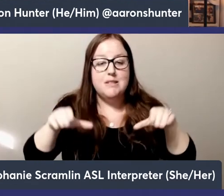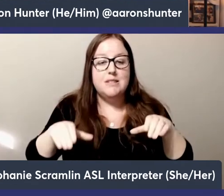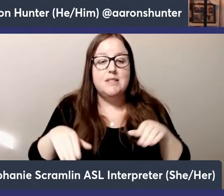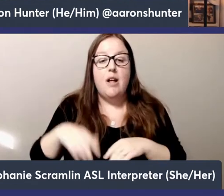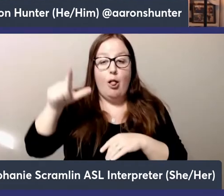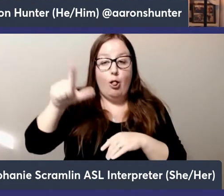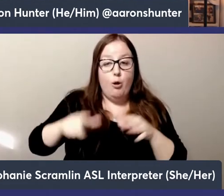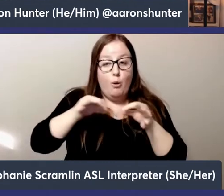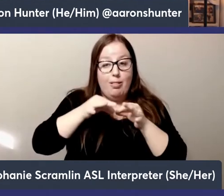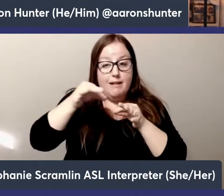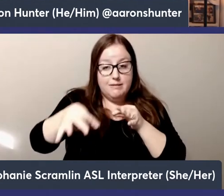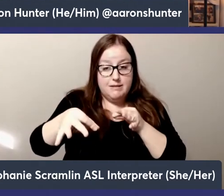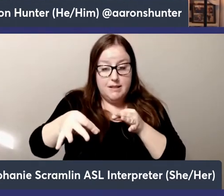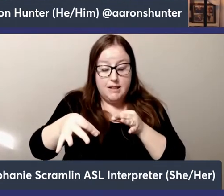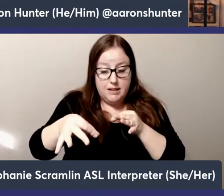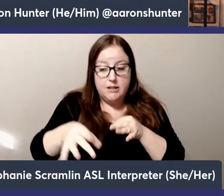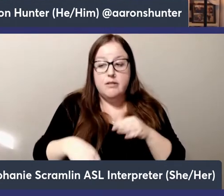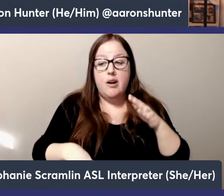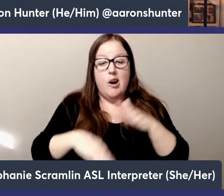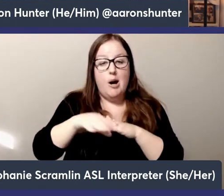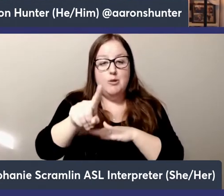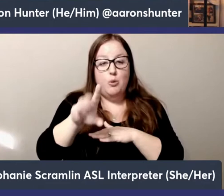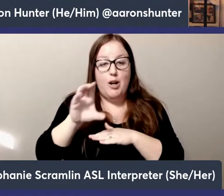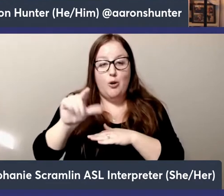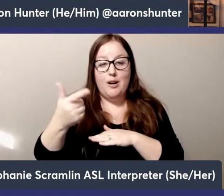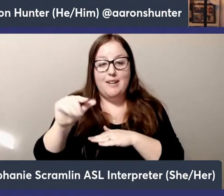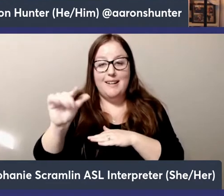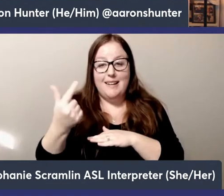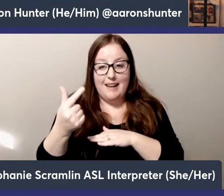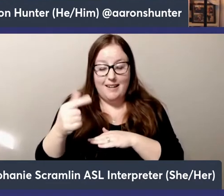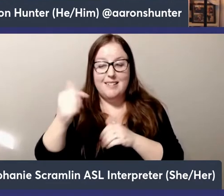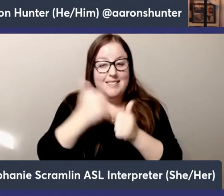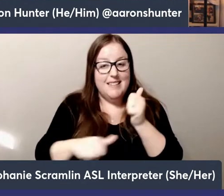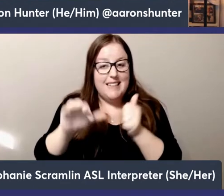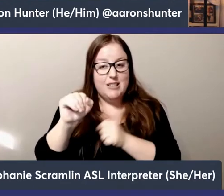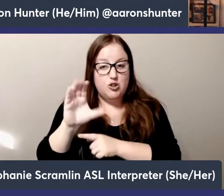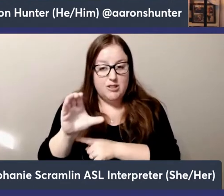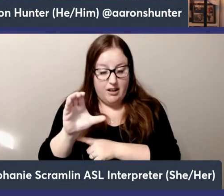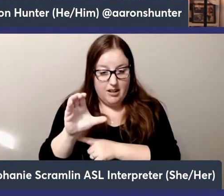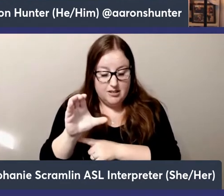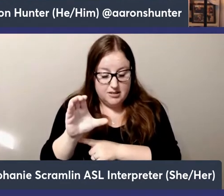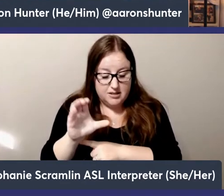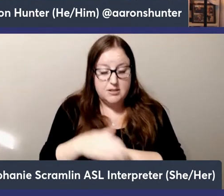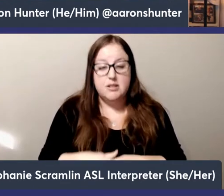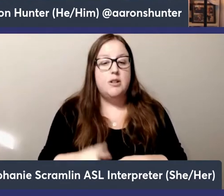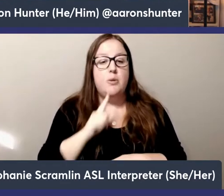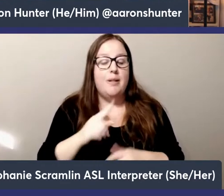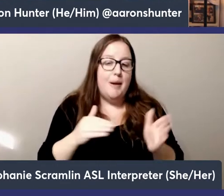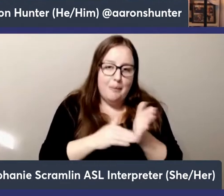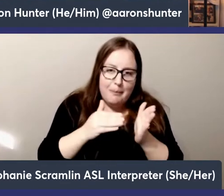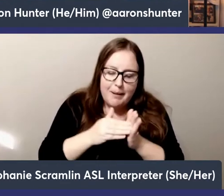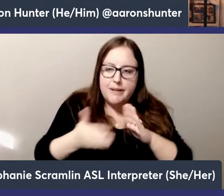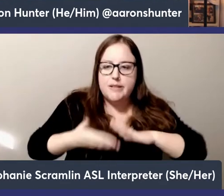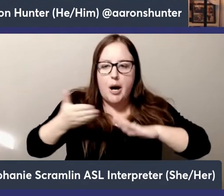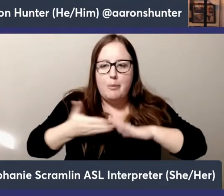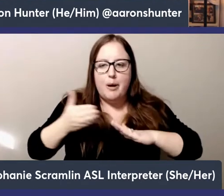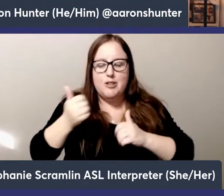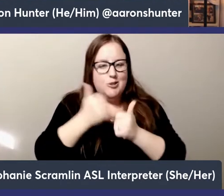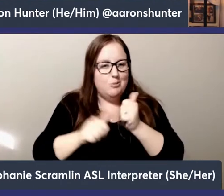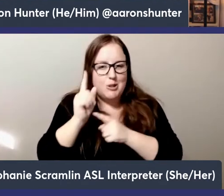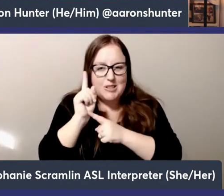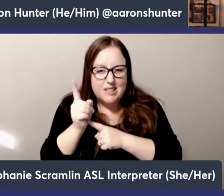low latencies, up to hundreds of gigabytes per second of throughput, millions of operations per second